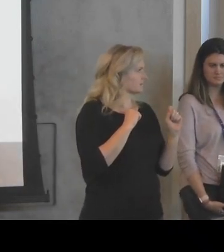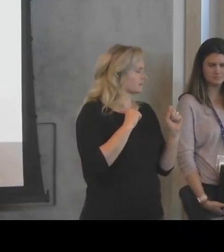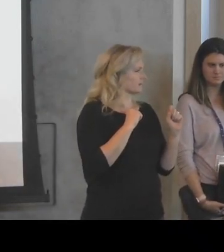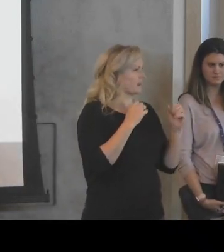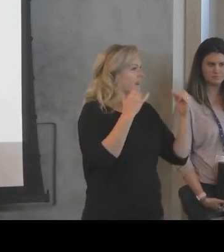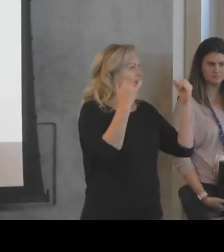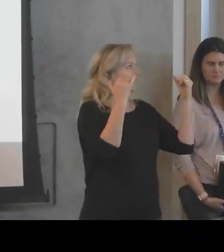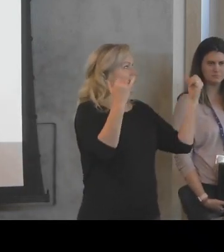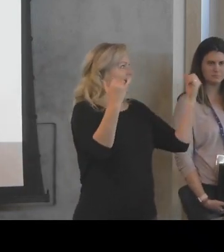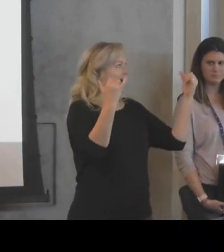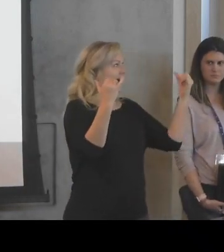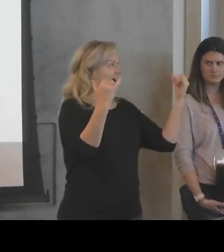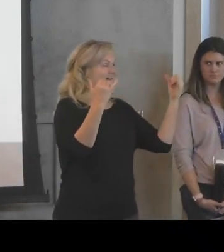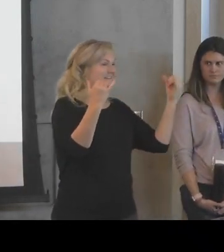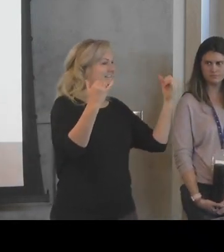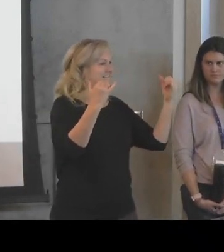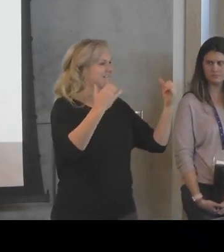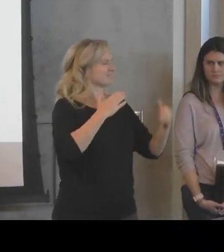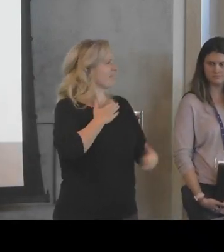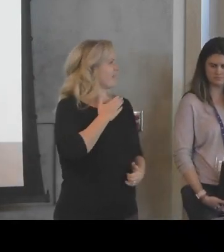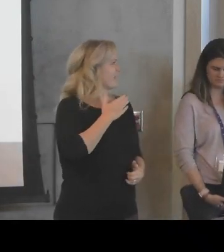With great pleasure,